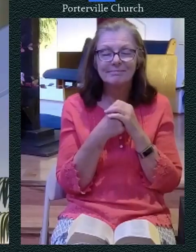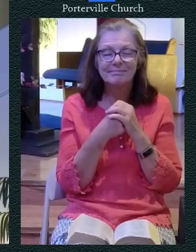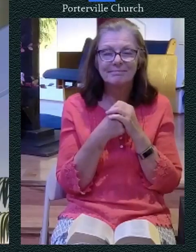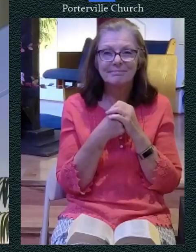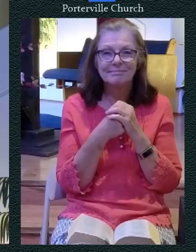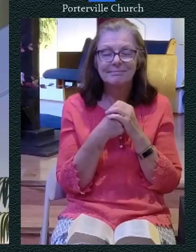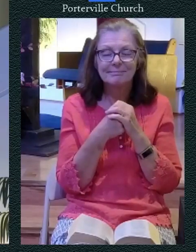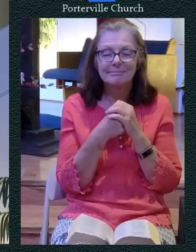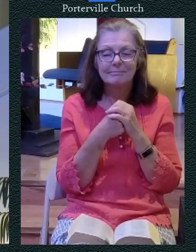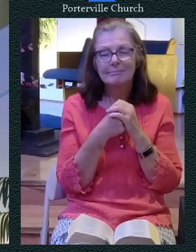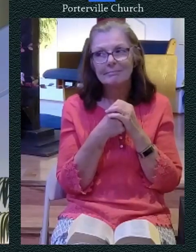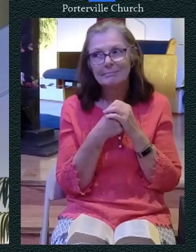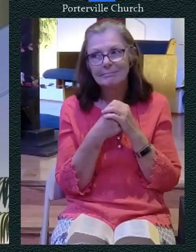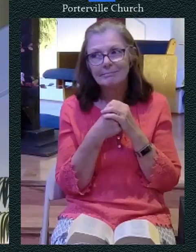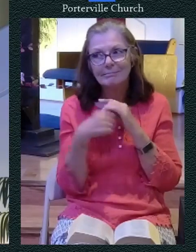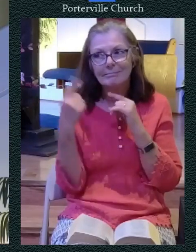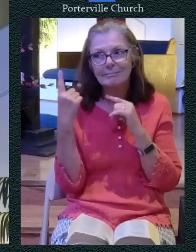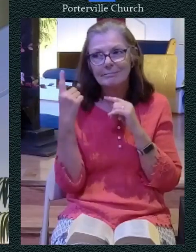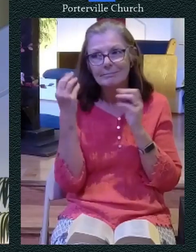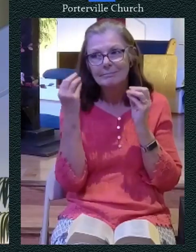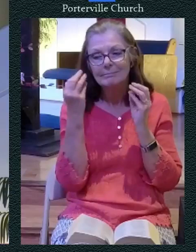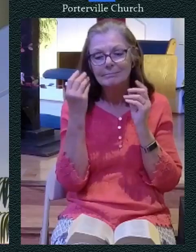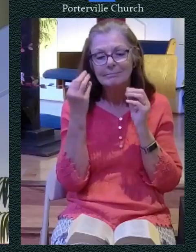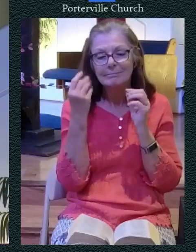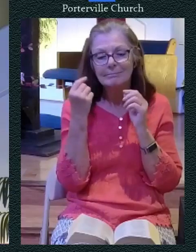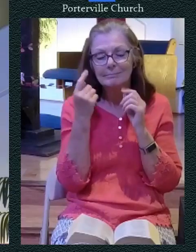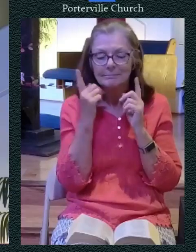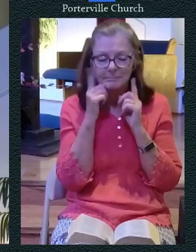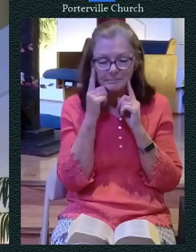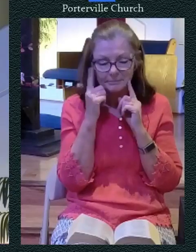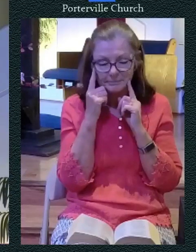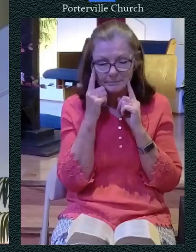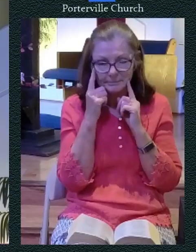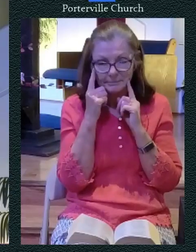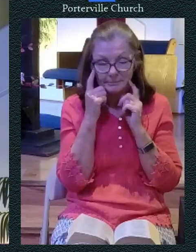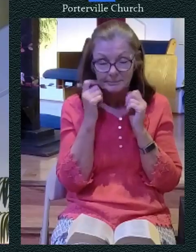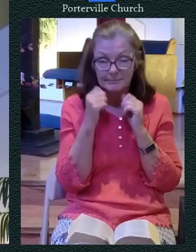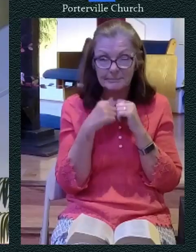Maybe take just a couple moments here.